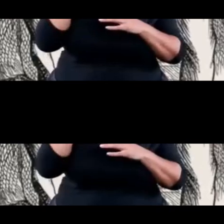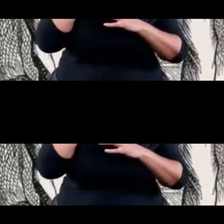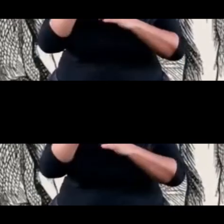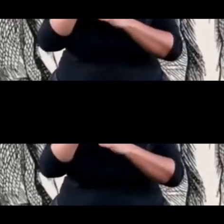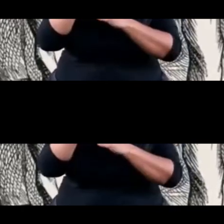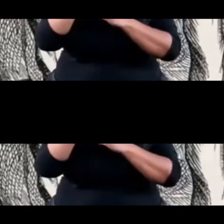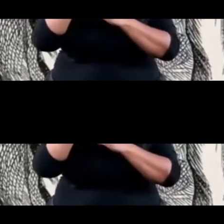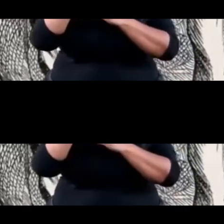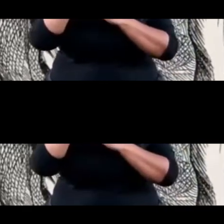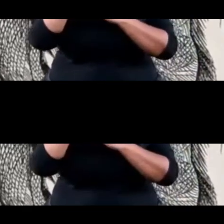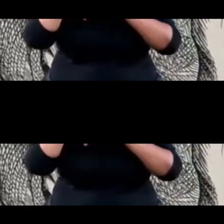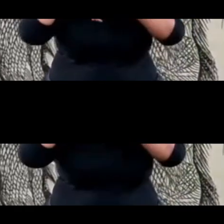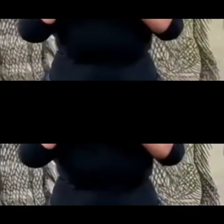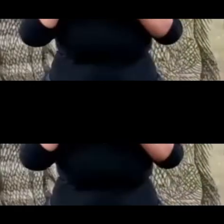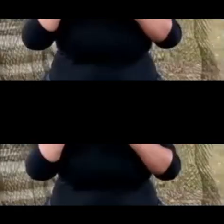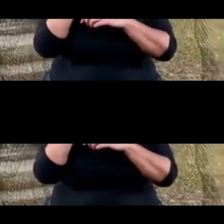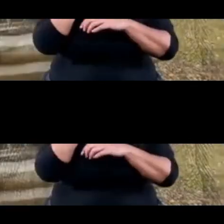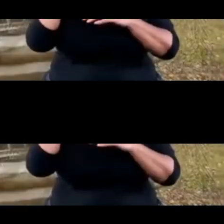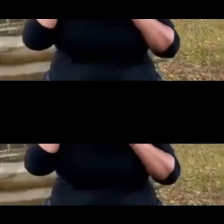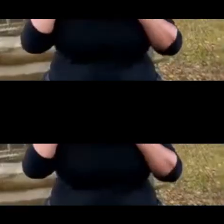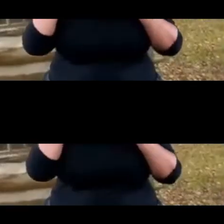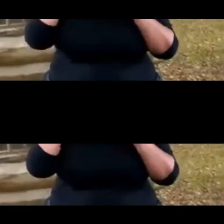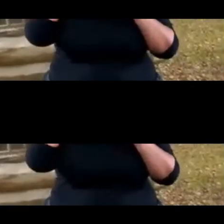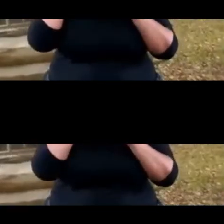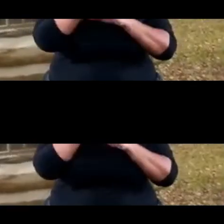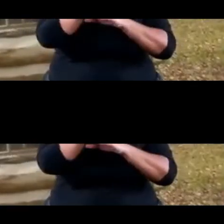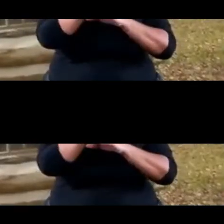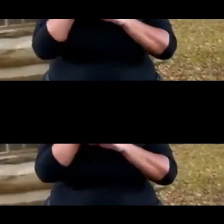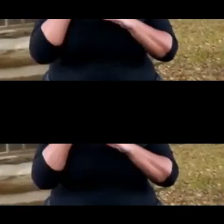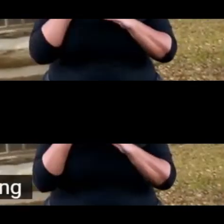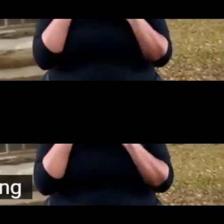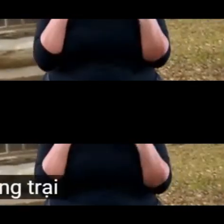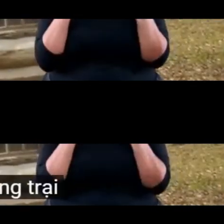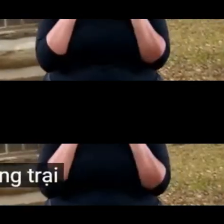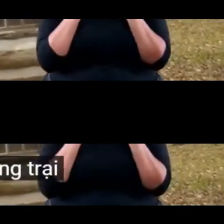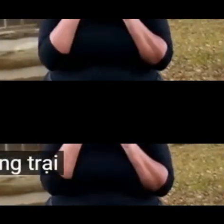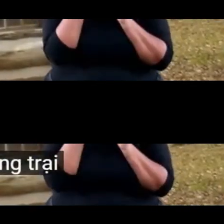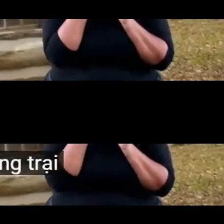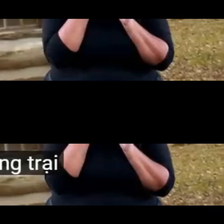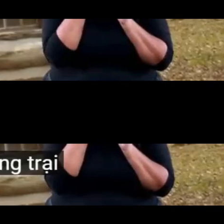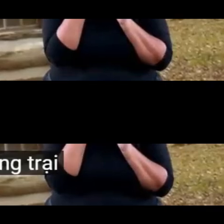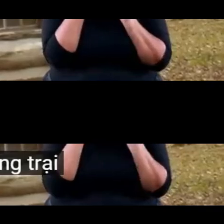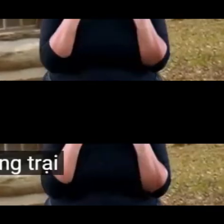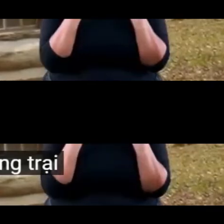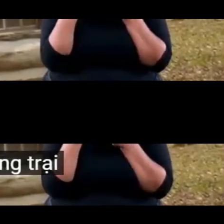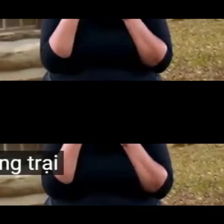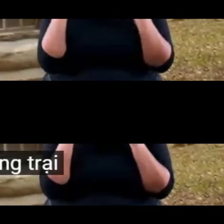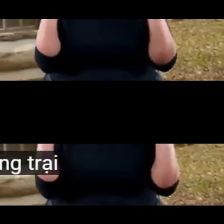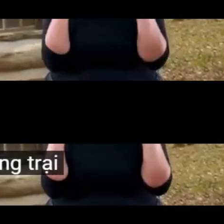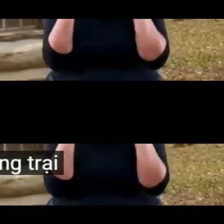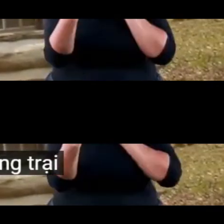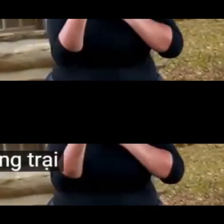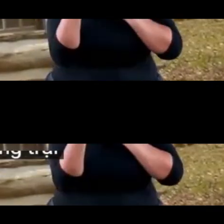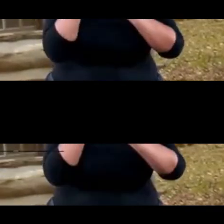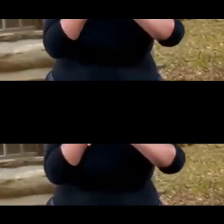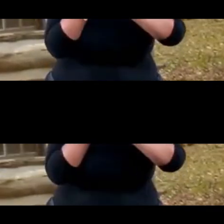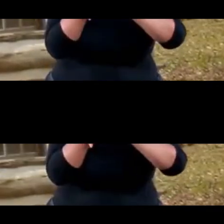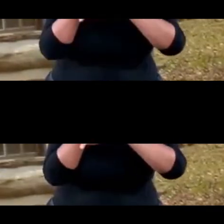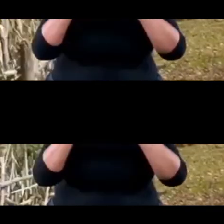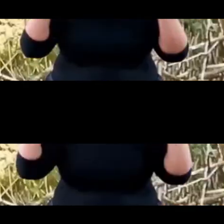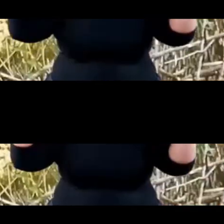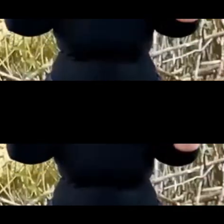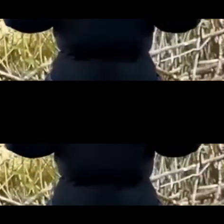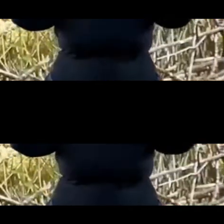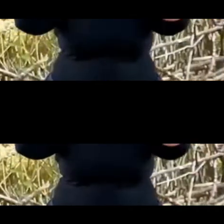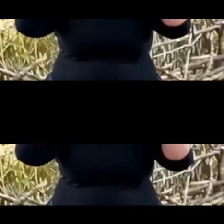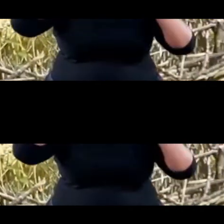owners. During colonial times, most farm homes were quite small and usually had only one